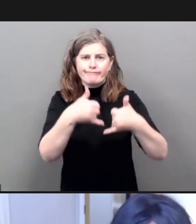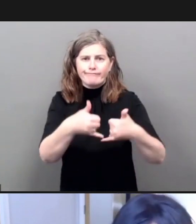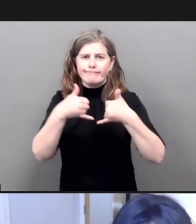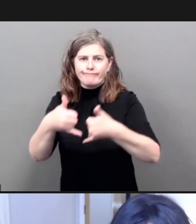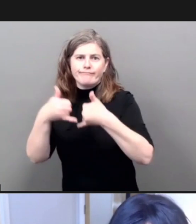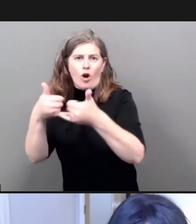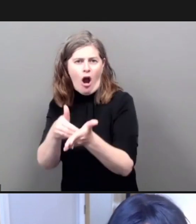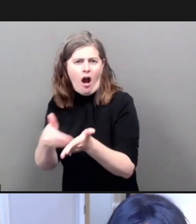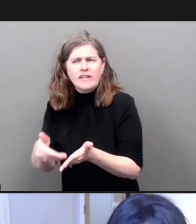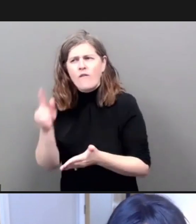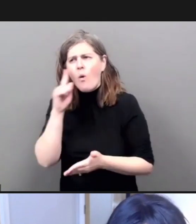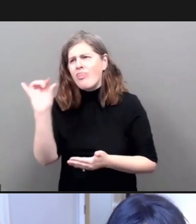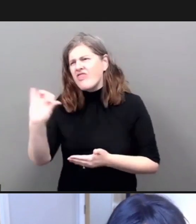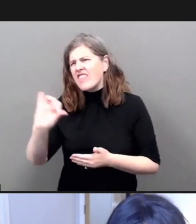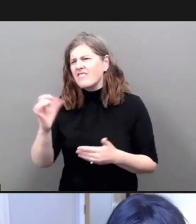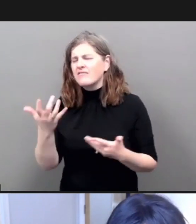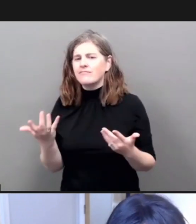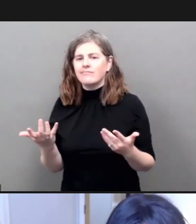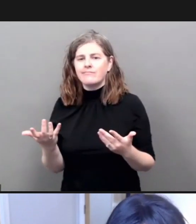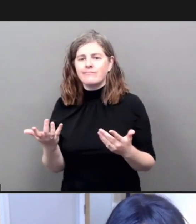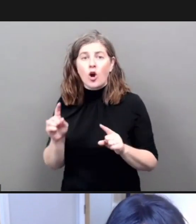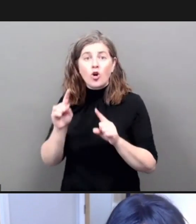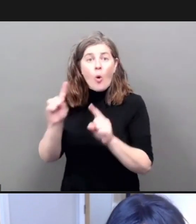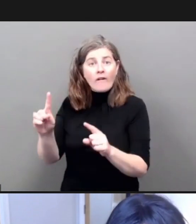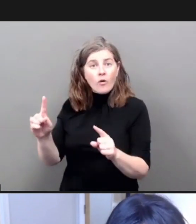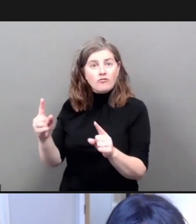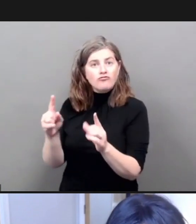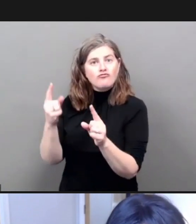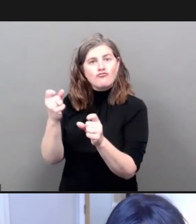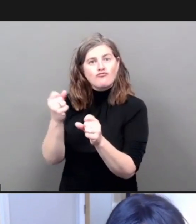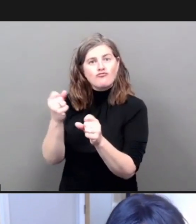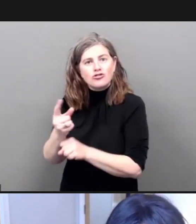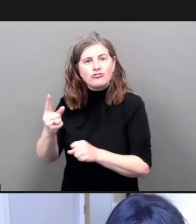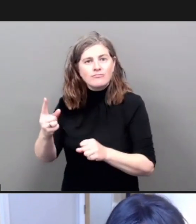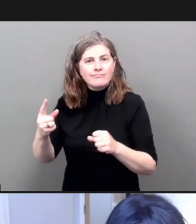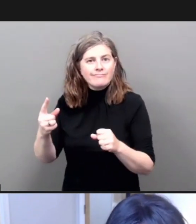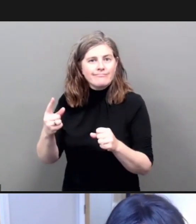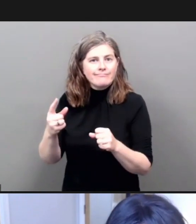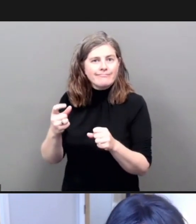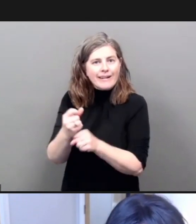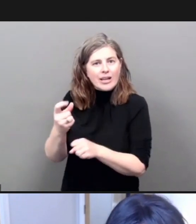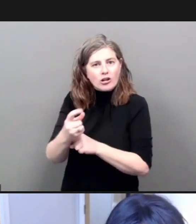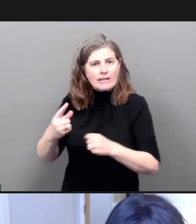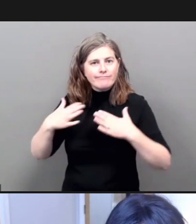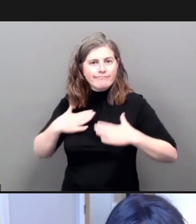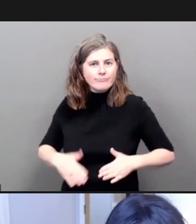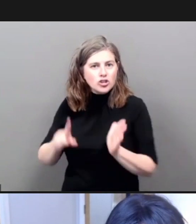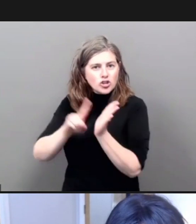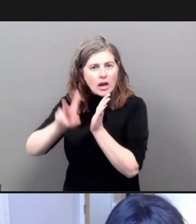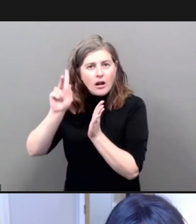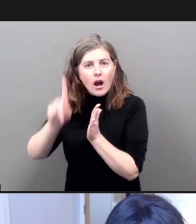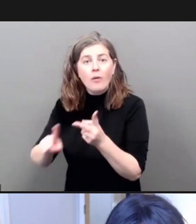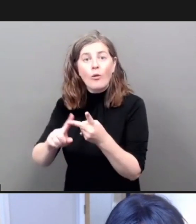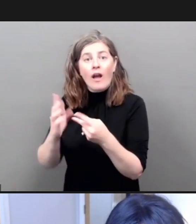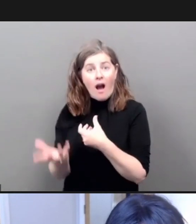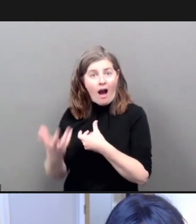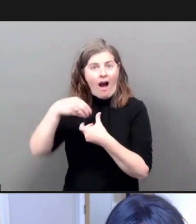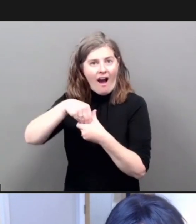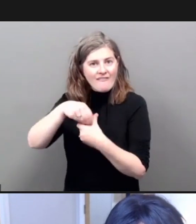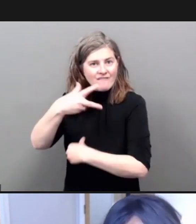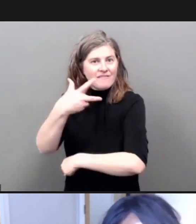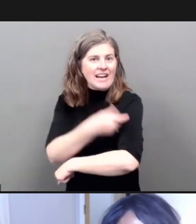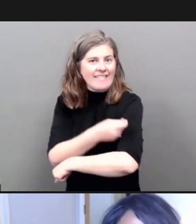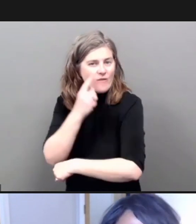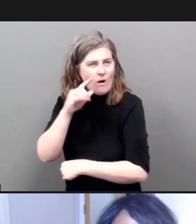for doing things like getting health checkups for your kids. We did add the vaccination in there. I think it's